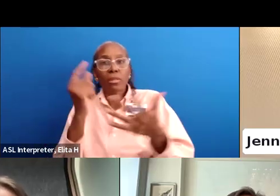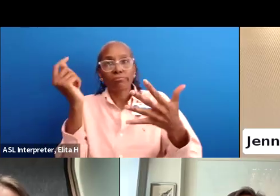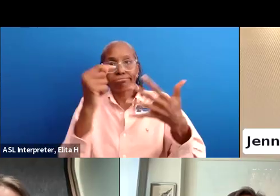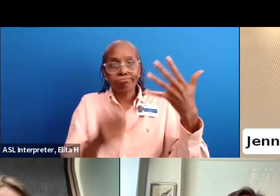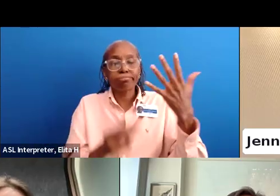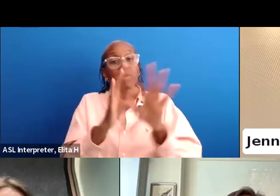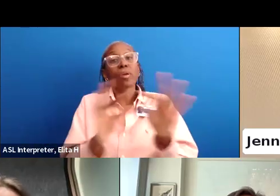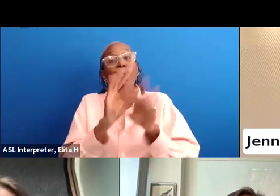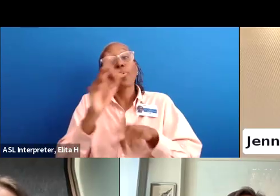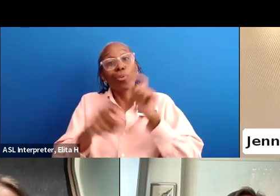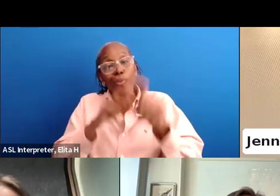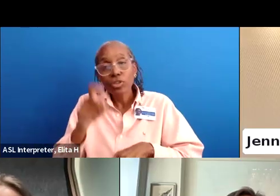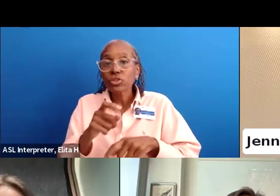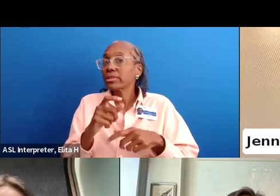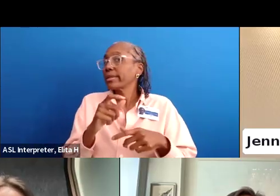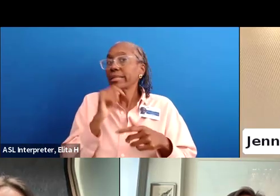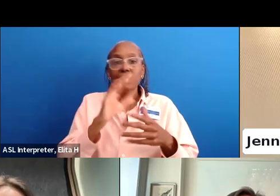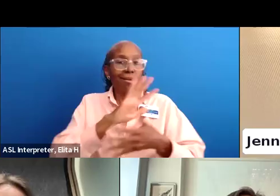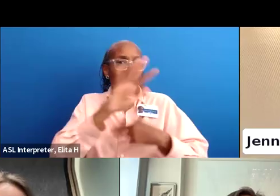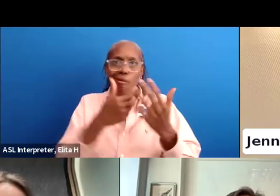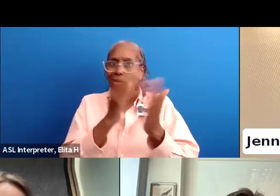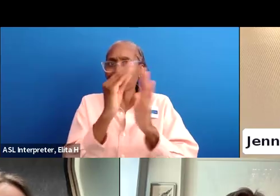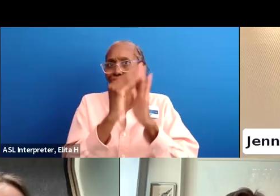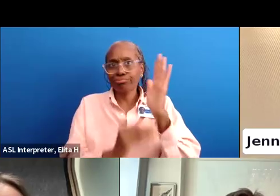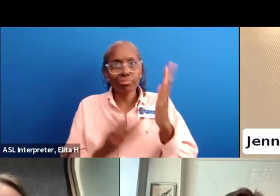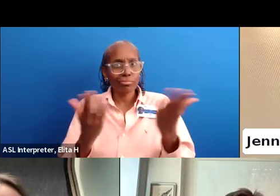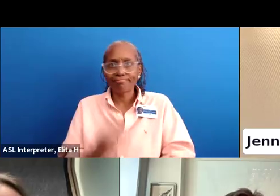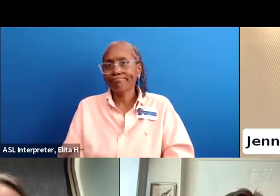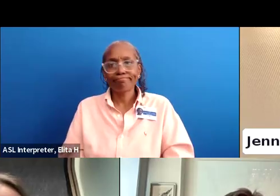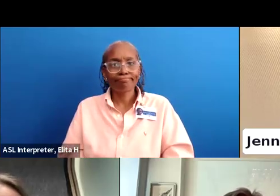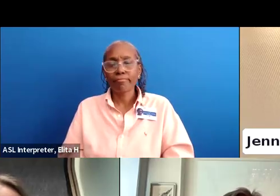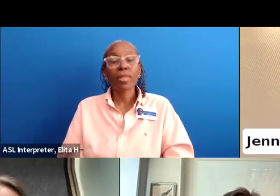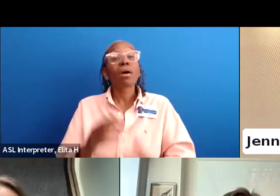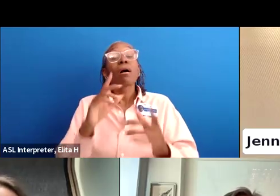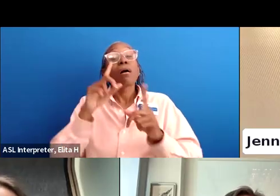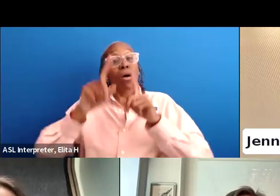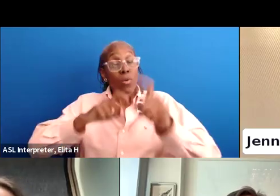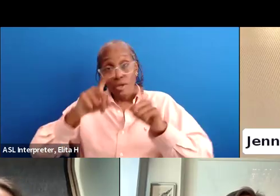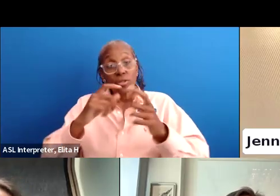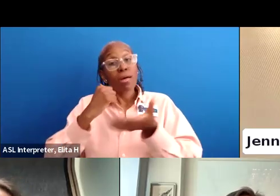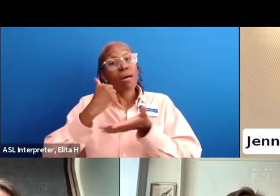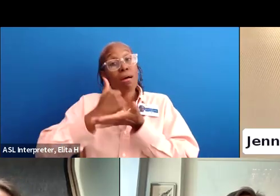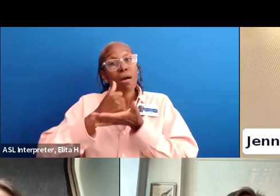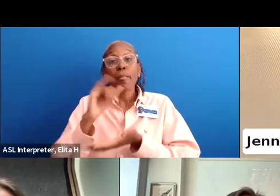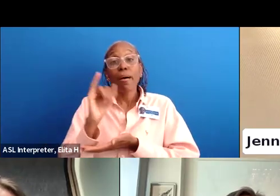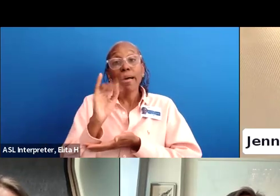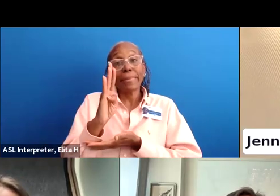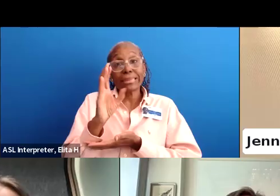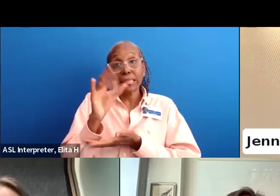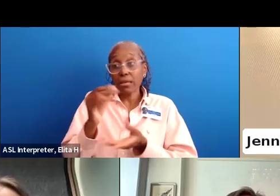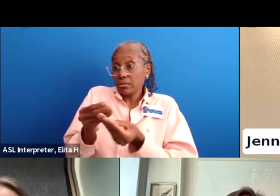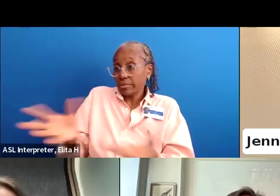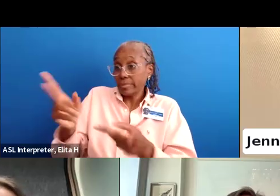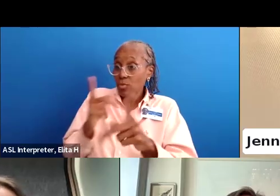equally important questions, and they're not even all captured here. And to address these questions and help get IBCIs to the people who need